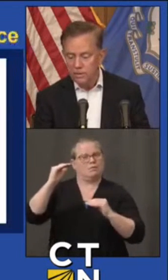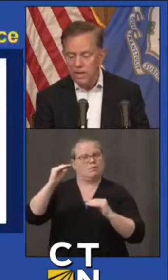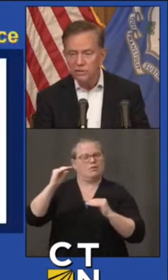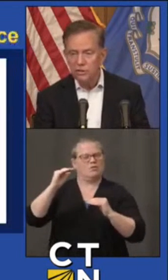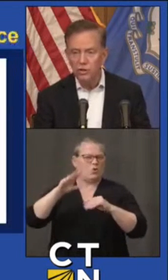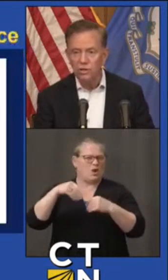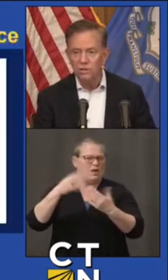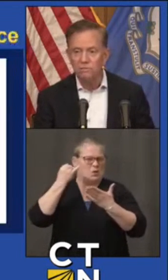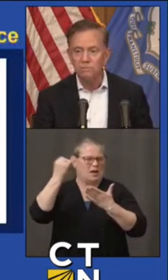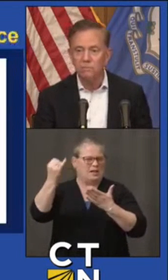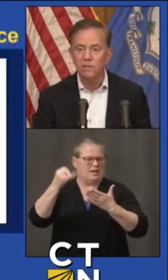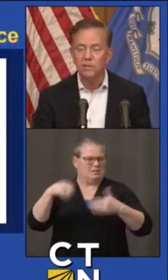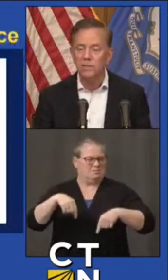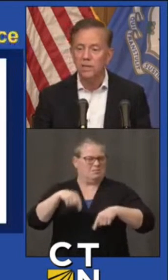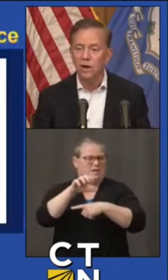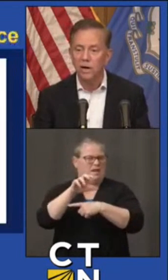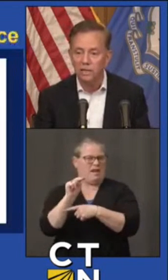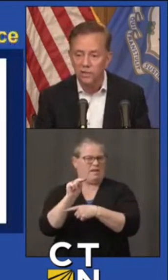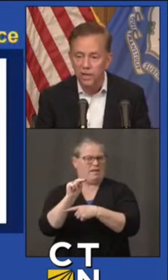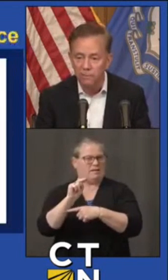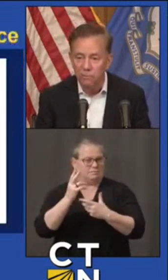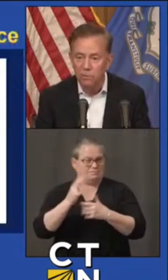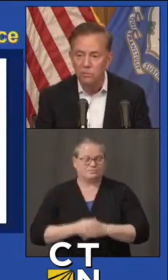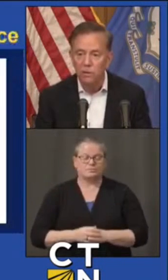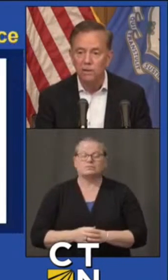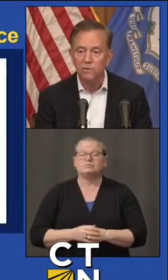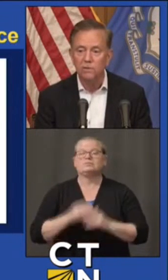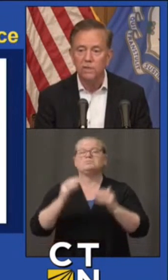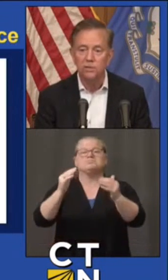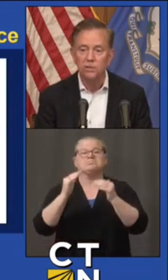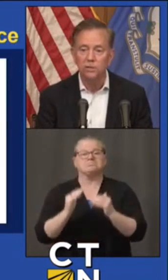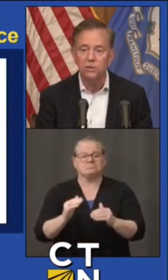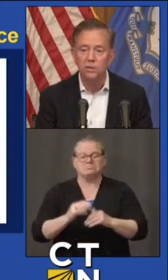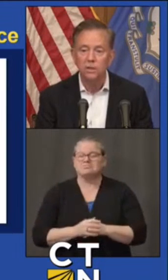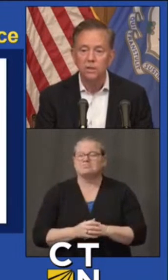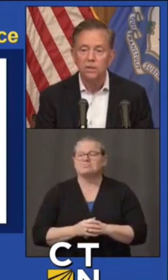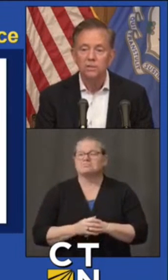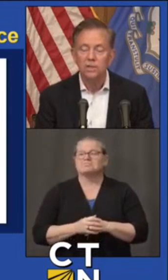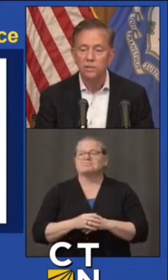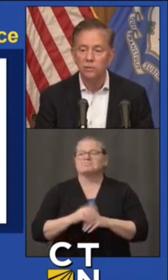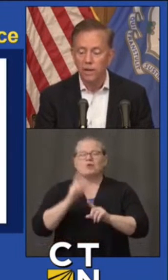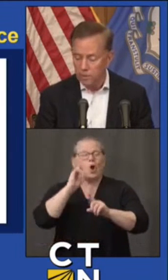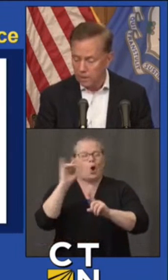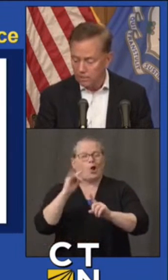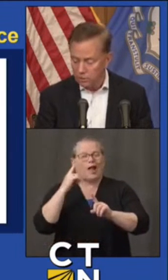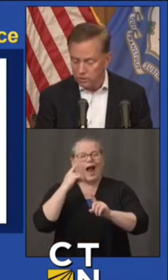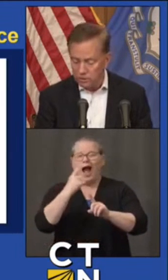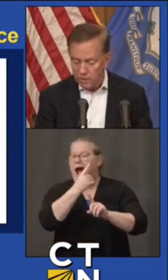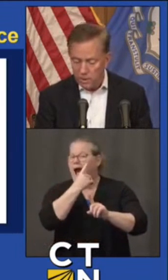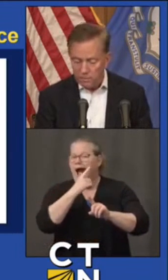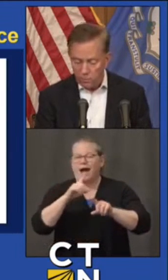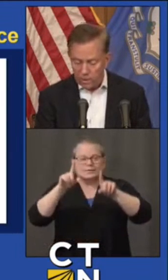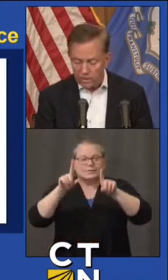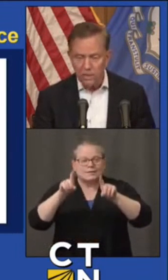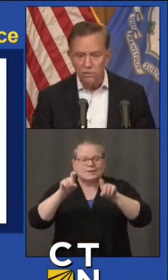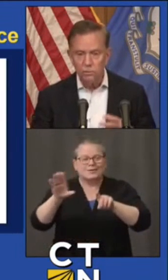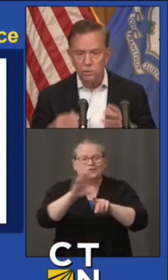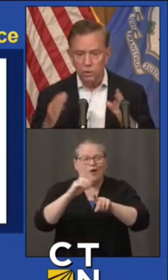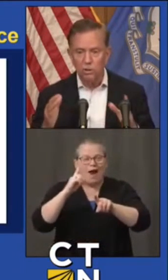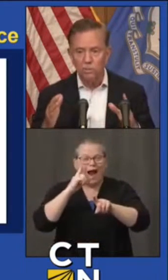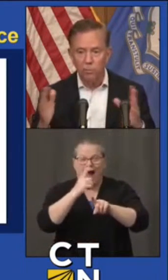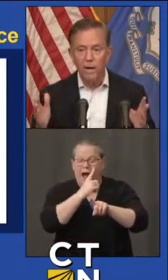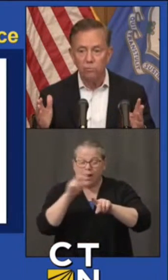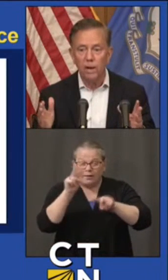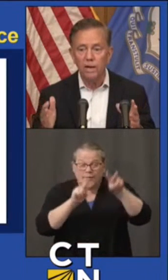This next chart is another eye exam for you. We love to send you to an optometrist. But what it tells you is,